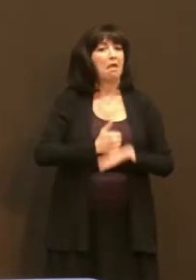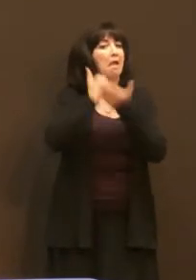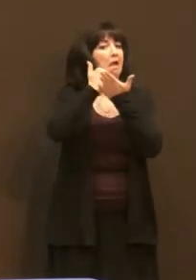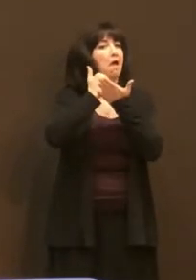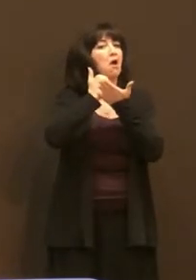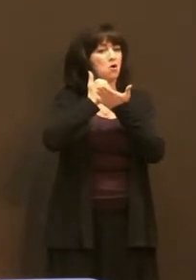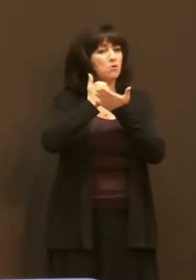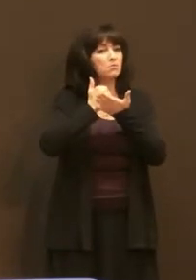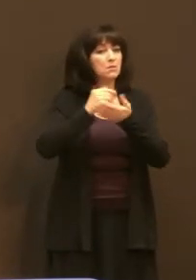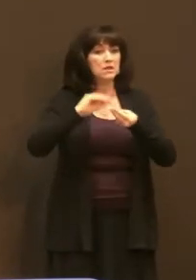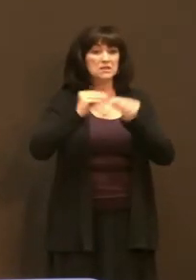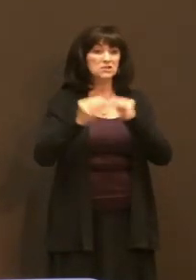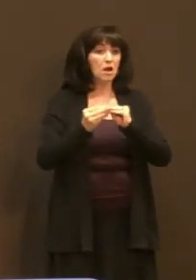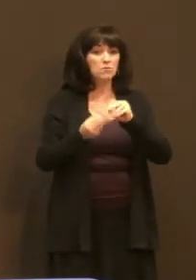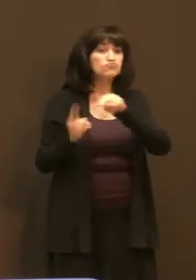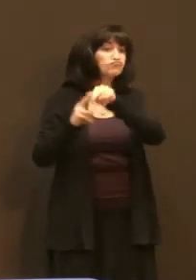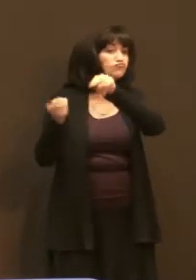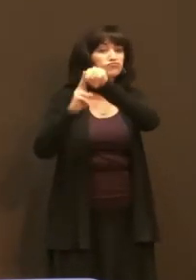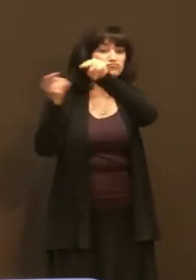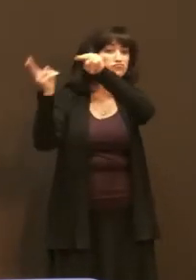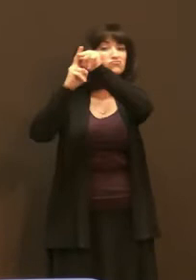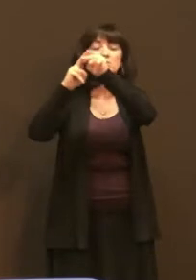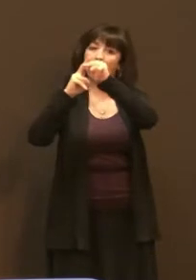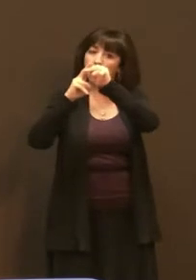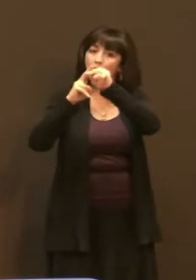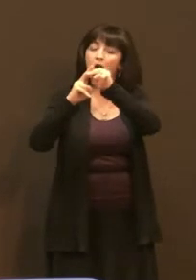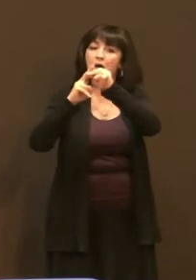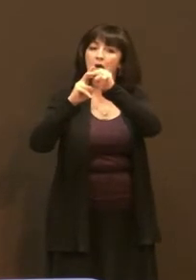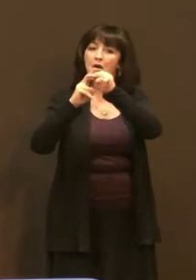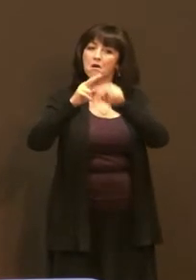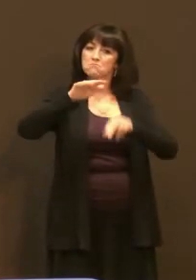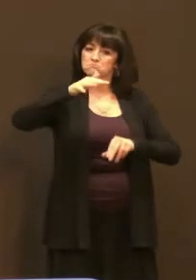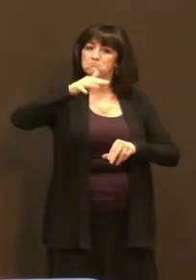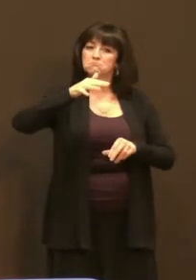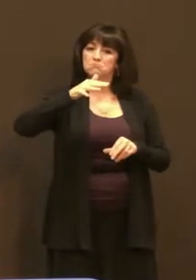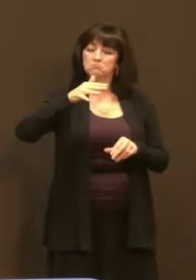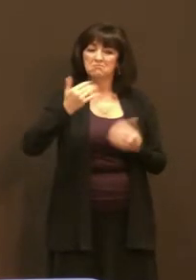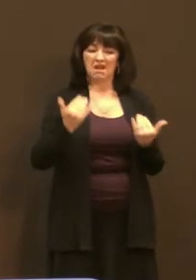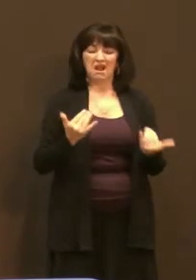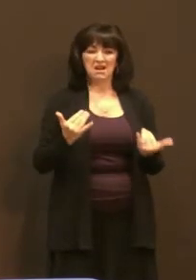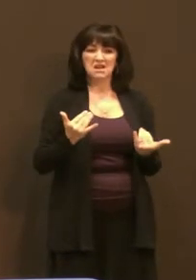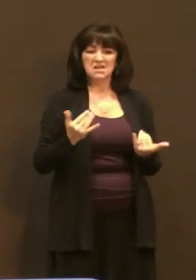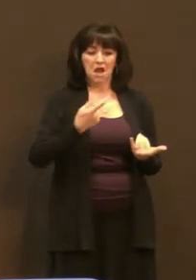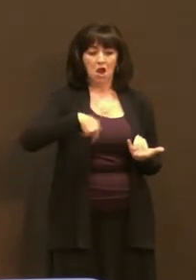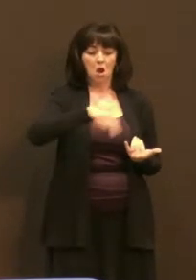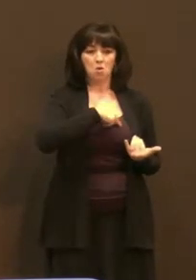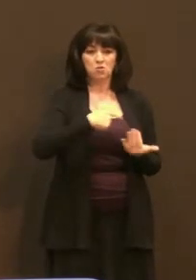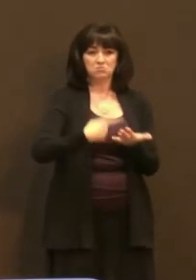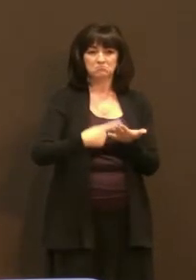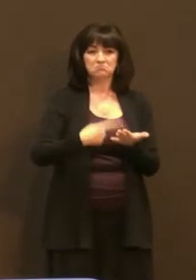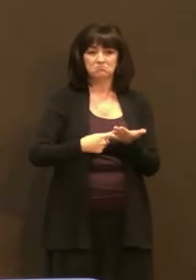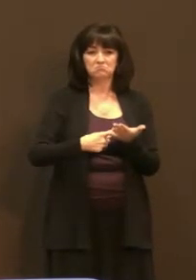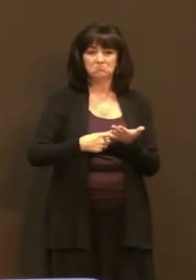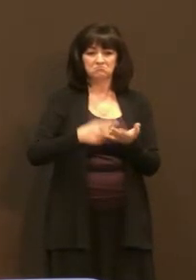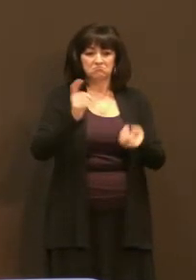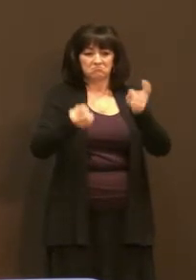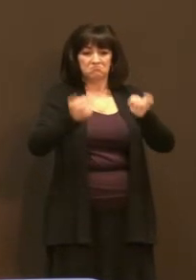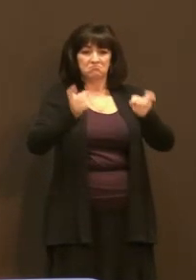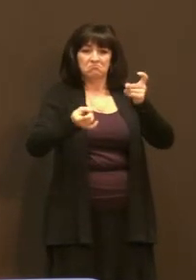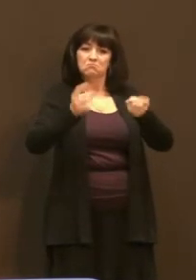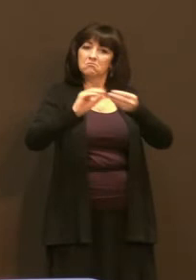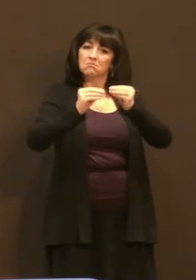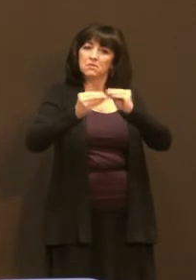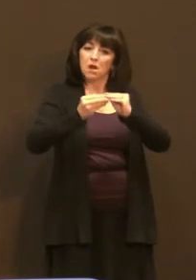that. And so we'll be thinking about in the future adjusting that assumption to something less than 20%. 20% came out